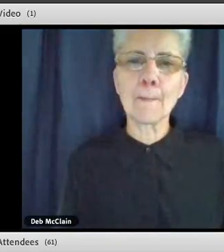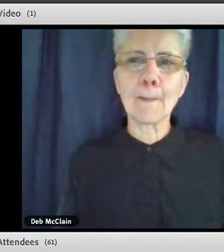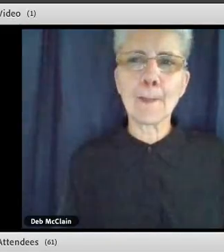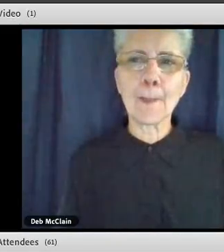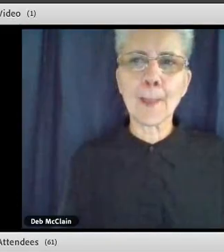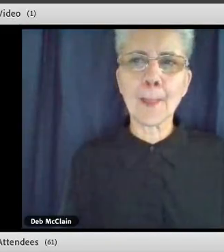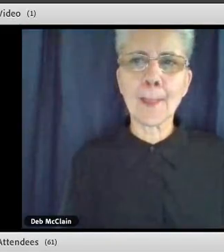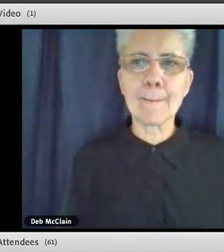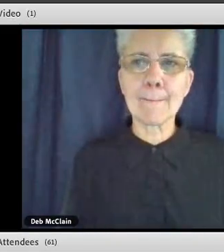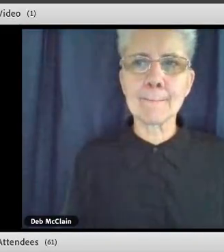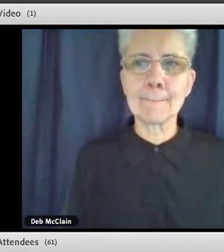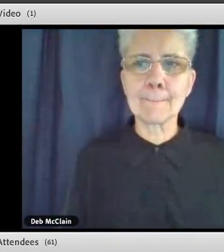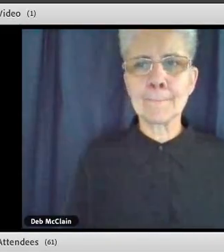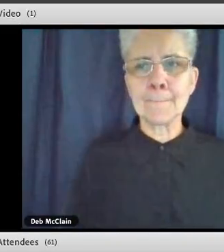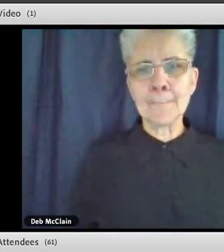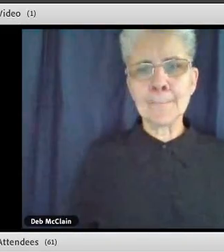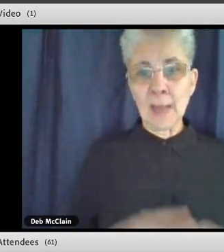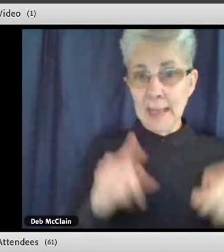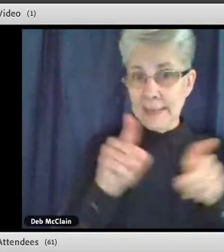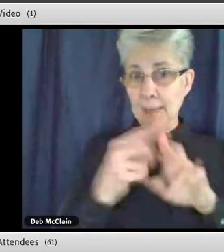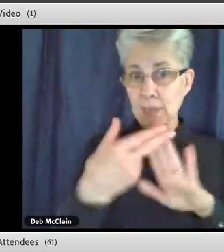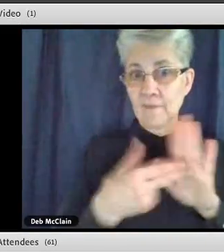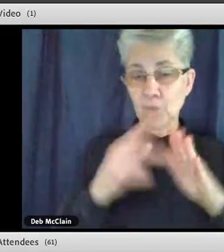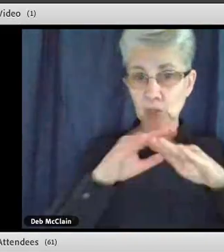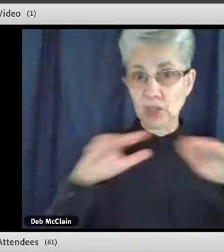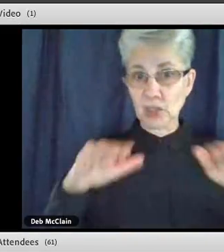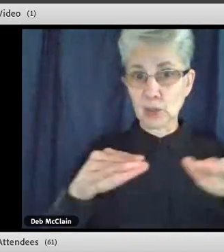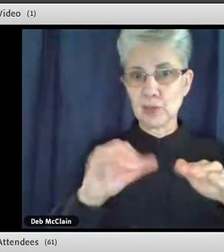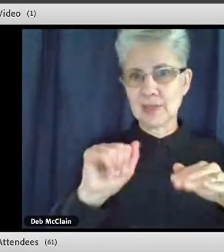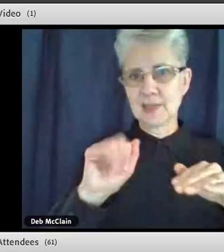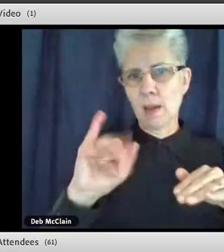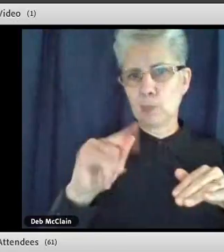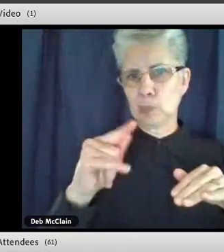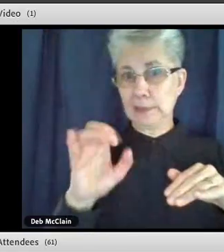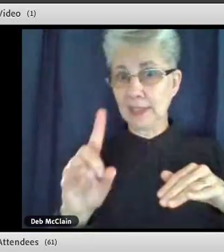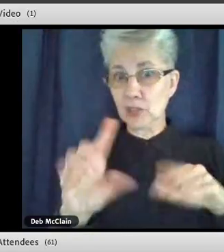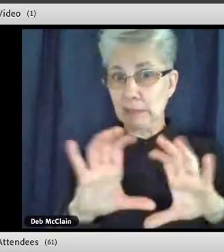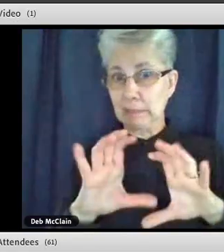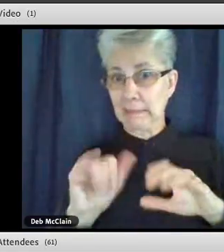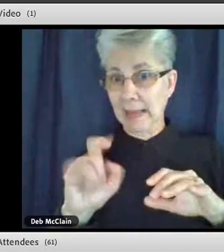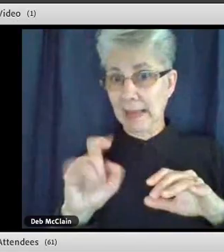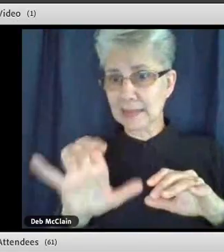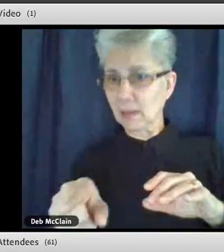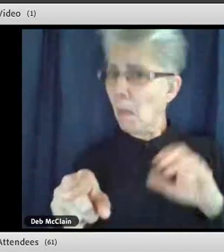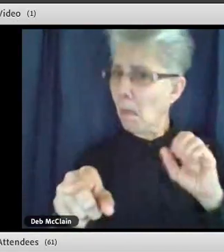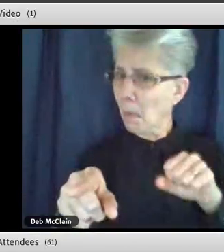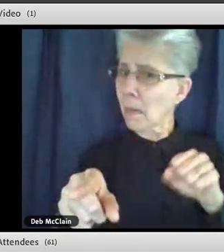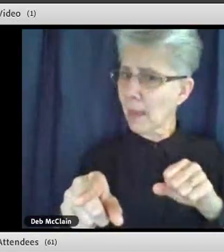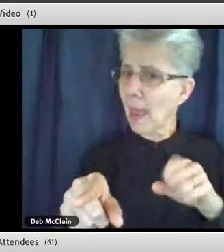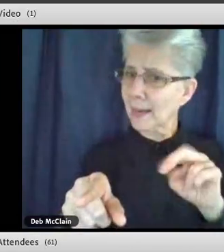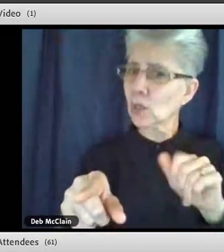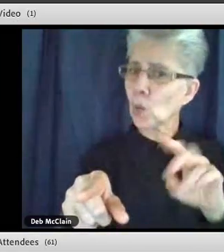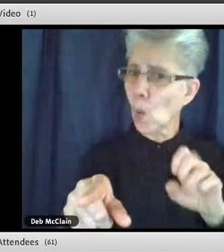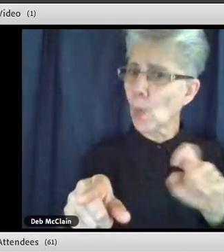so the same standard for children's abridged classics. Yeah,